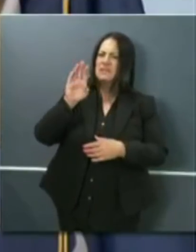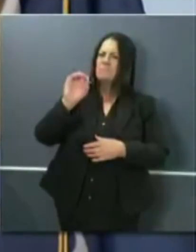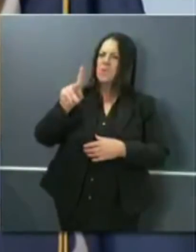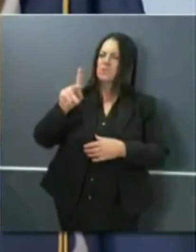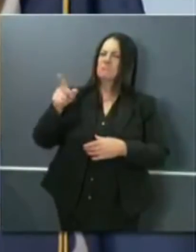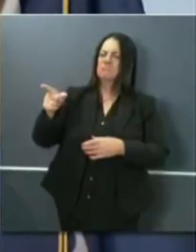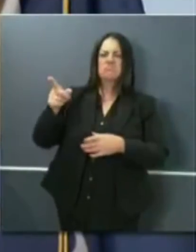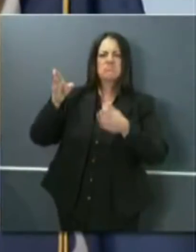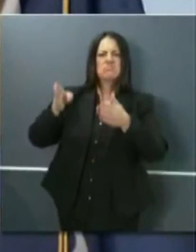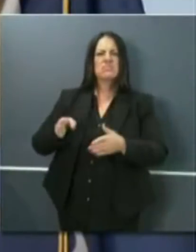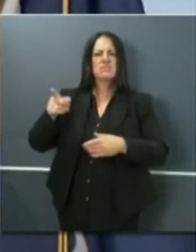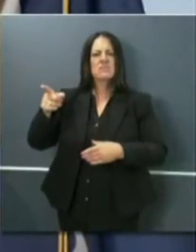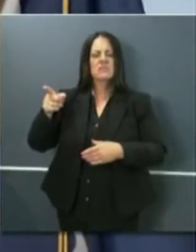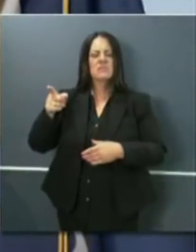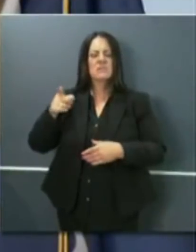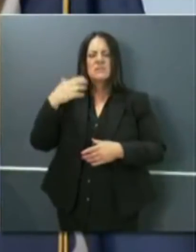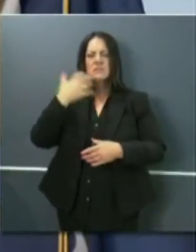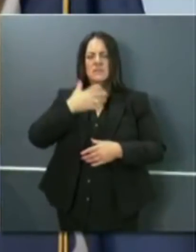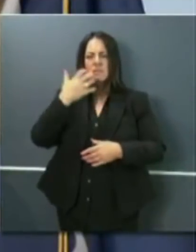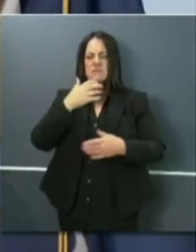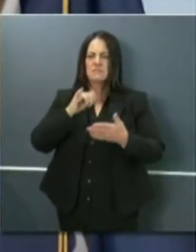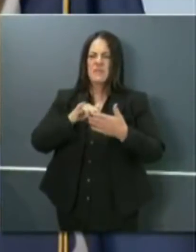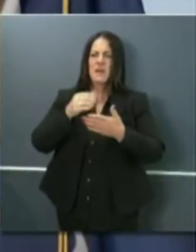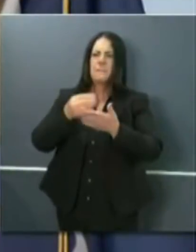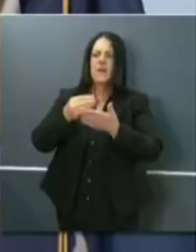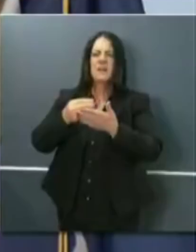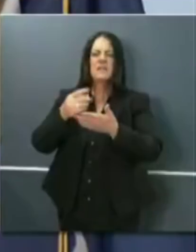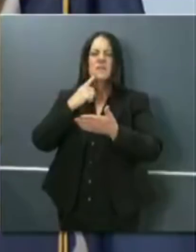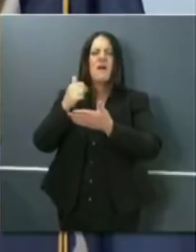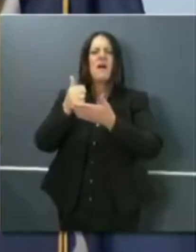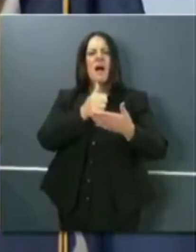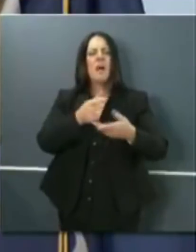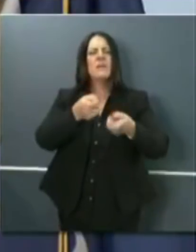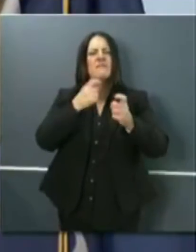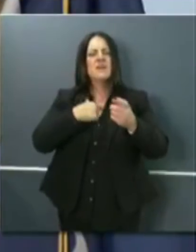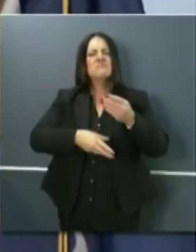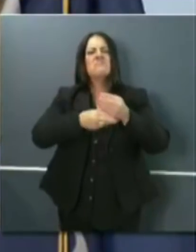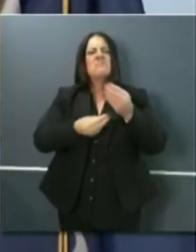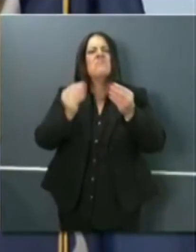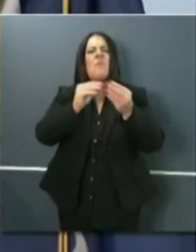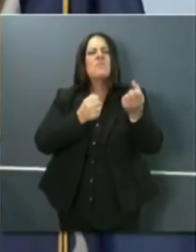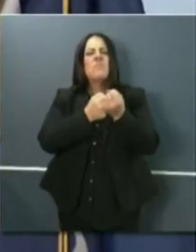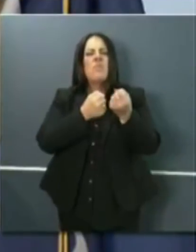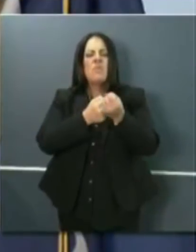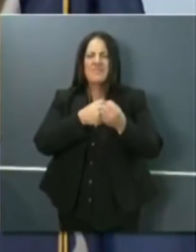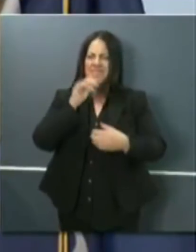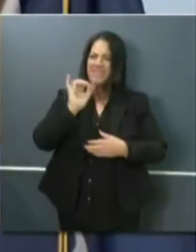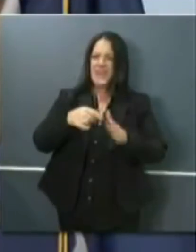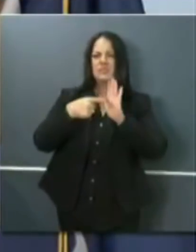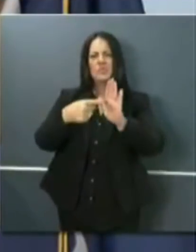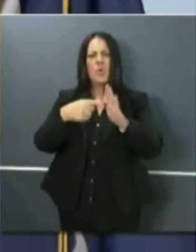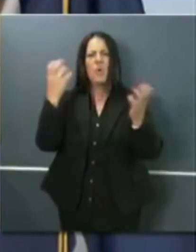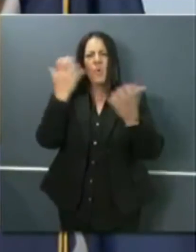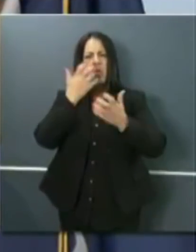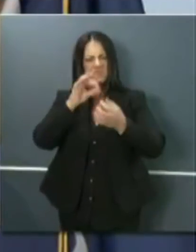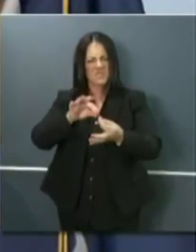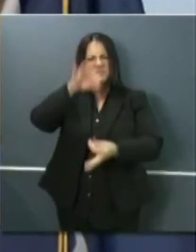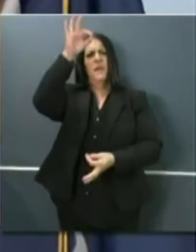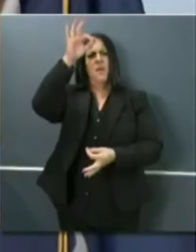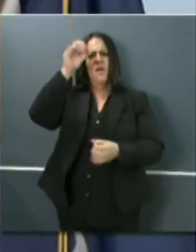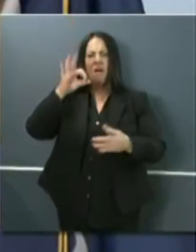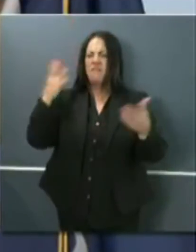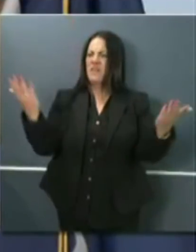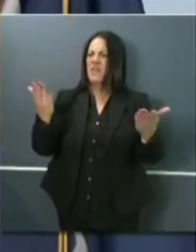areas where we need a little bit extra support. Again, that's the spirit of California. That's the spirit of this moment. It's the spirit